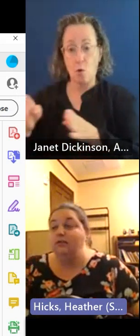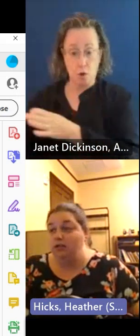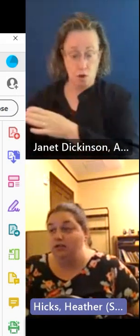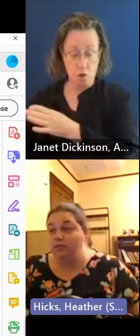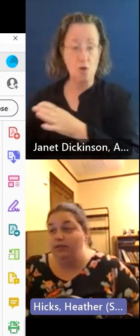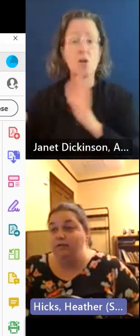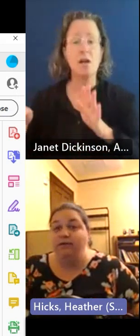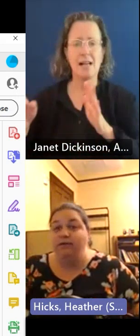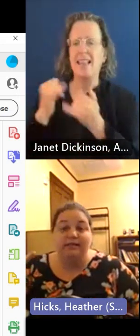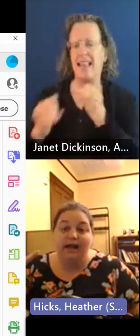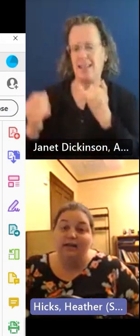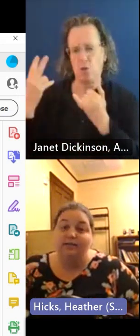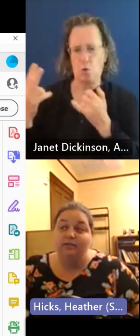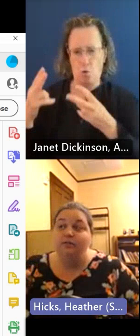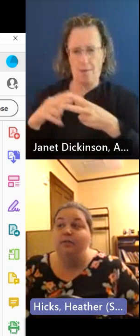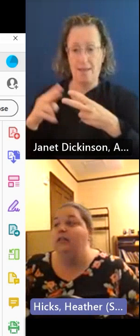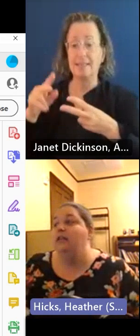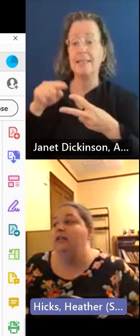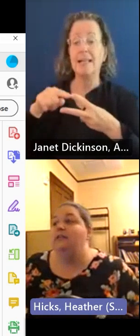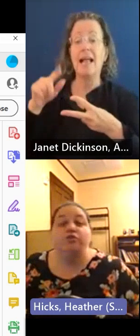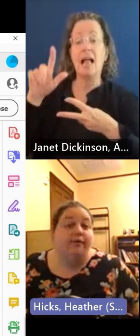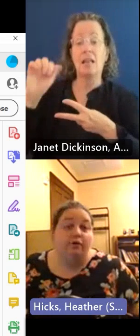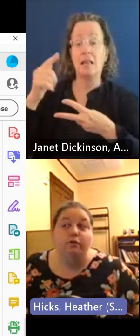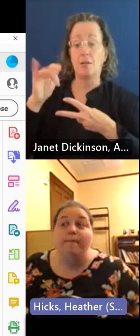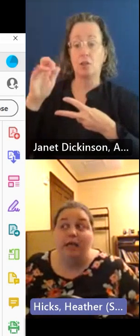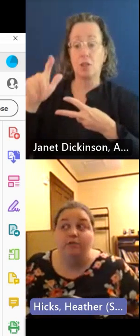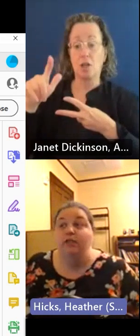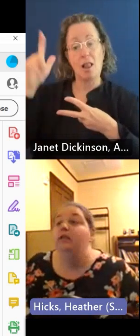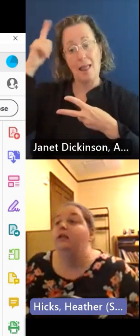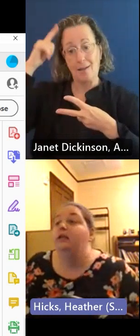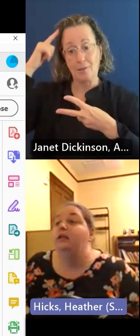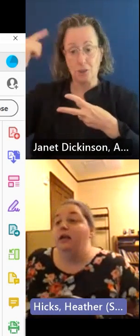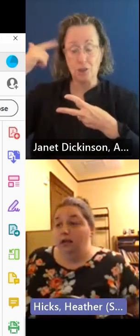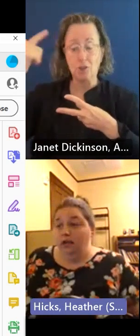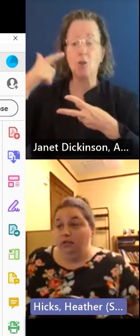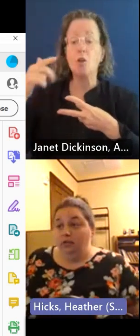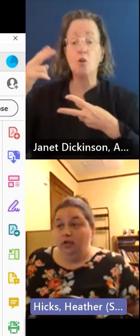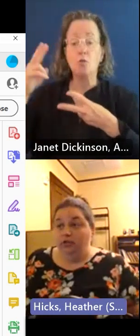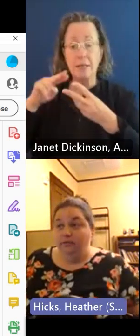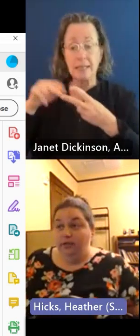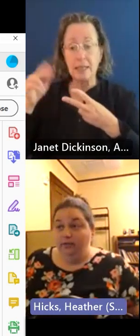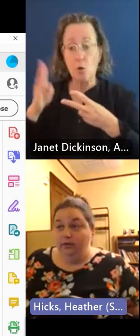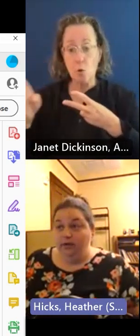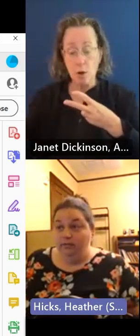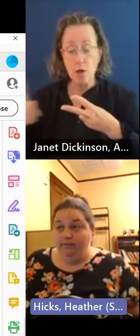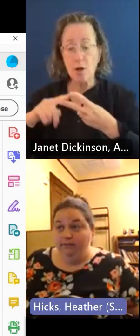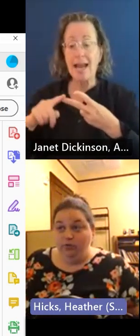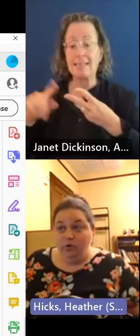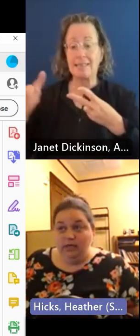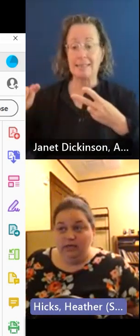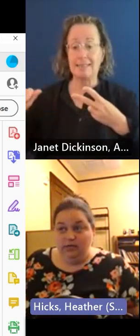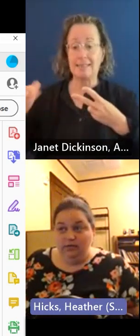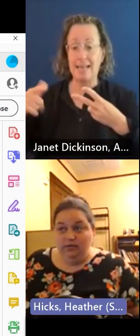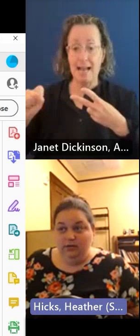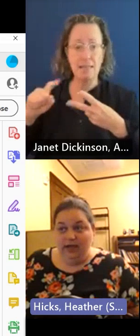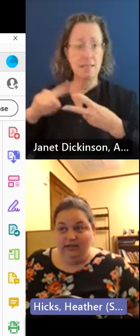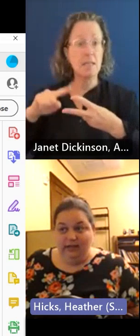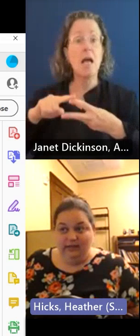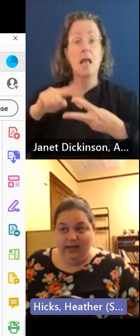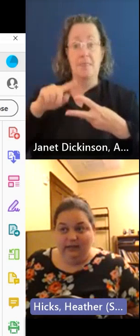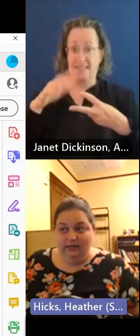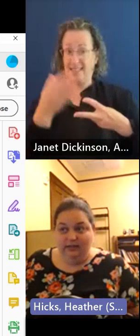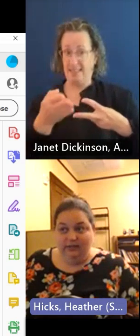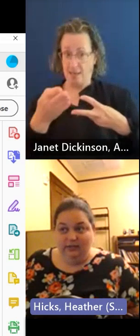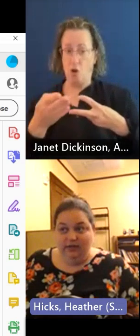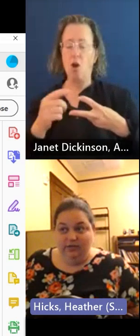is logical reading order and tags. These are the main things that you have to do manually. So logical reading order can be found right here, as